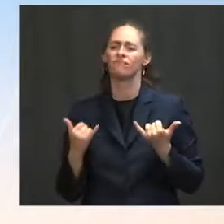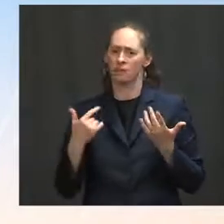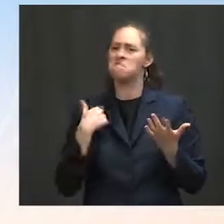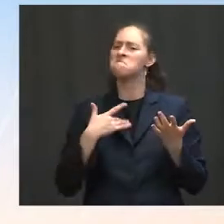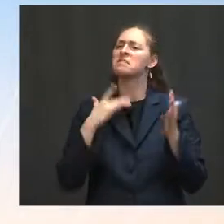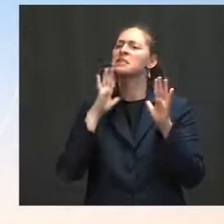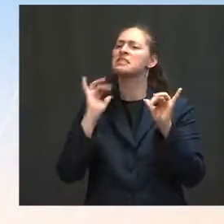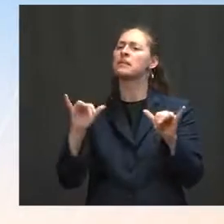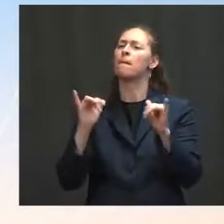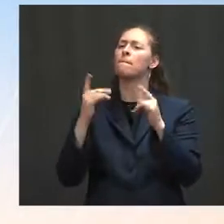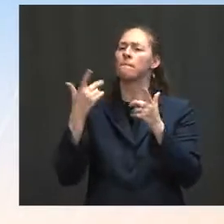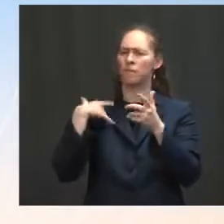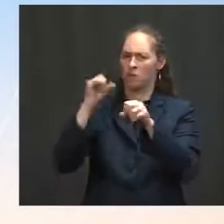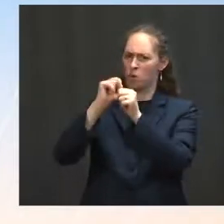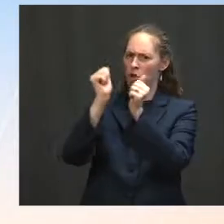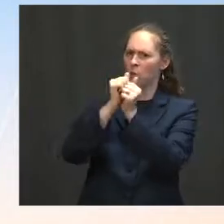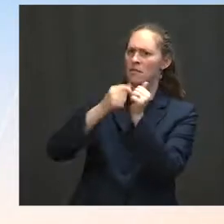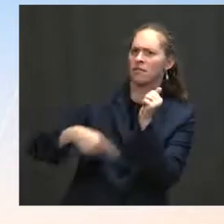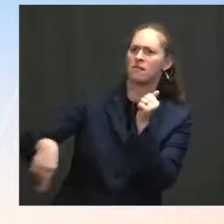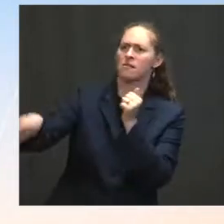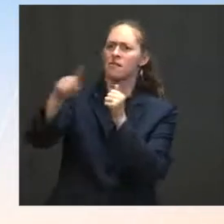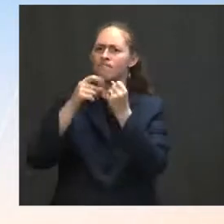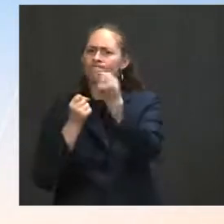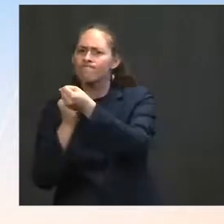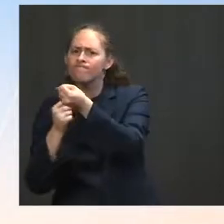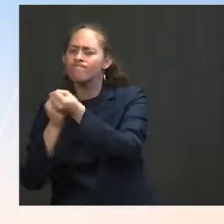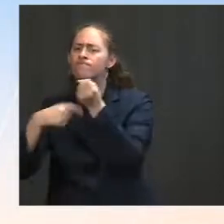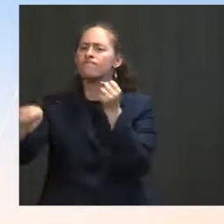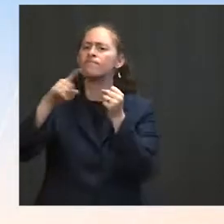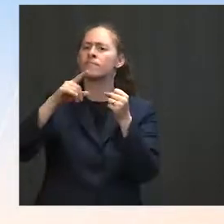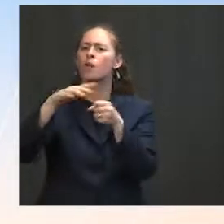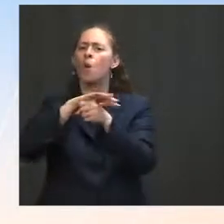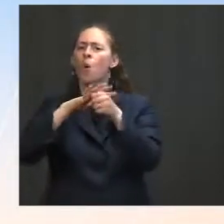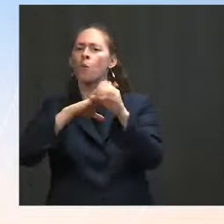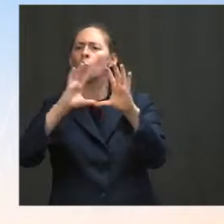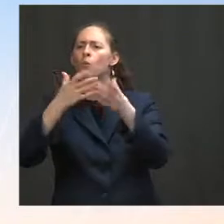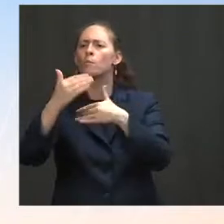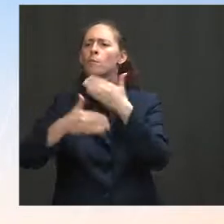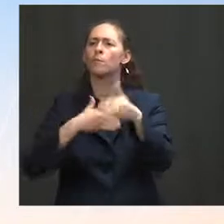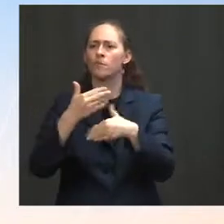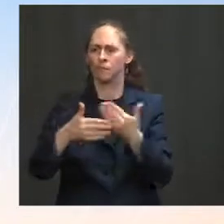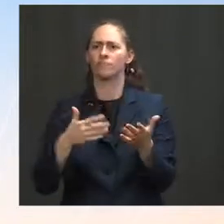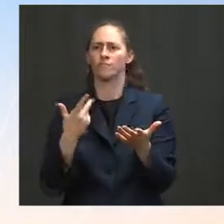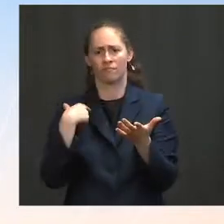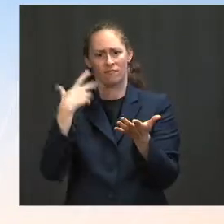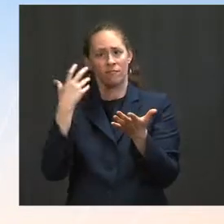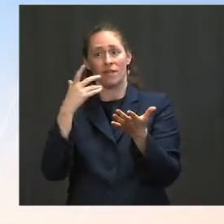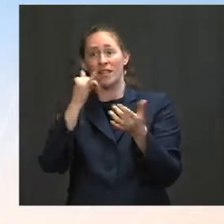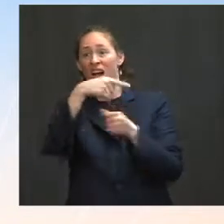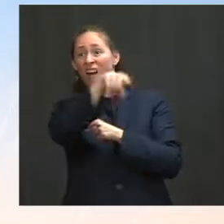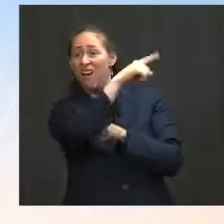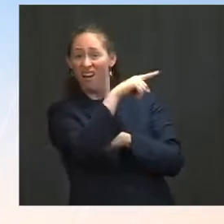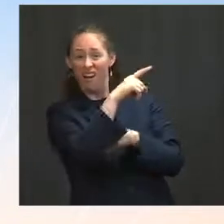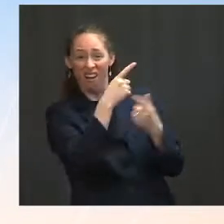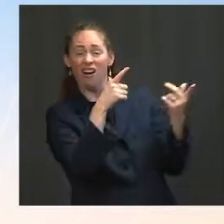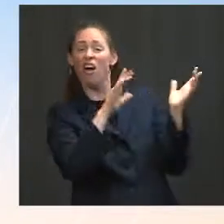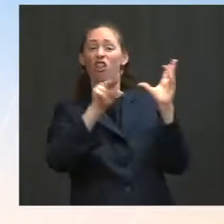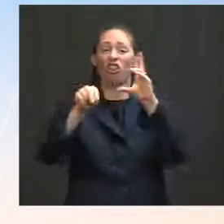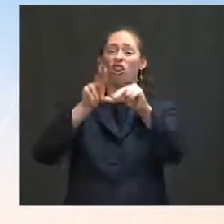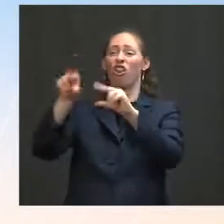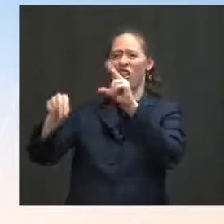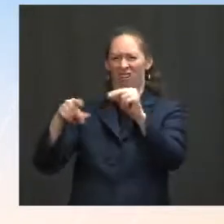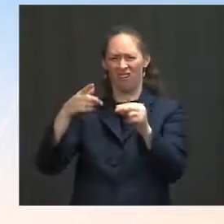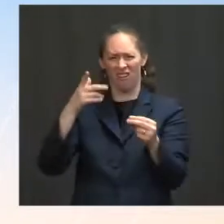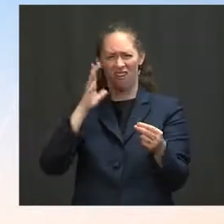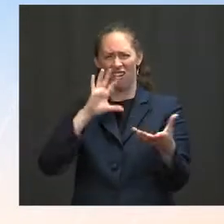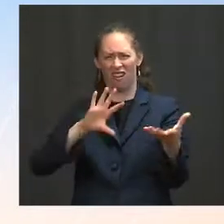local groups to do, and it's a disservice to the country and to the people who may lose their lives, who may lose family members, to provide